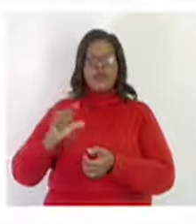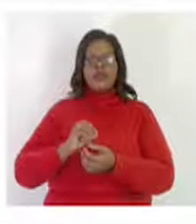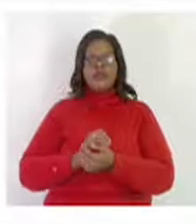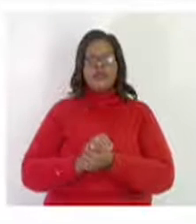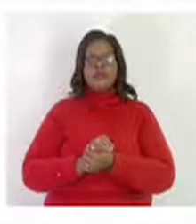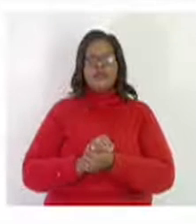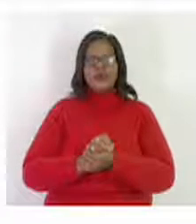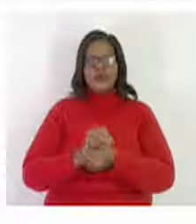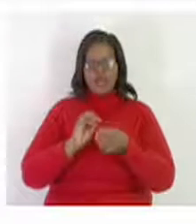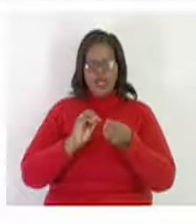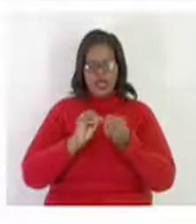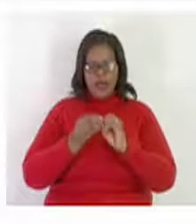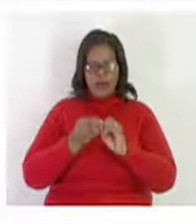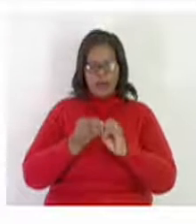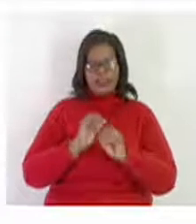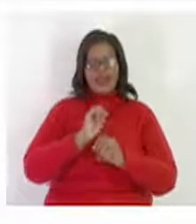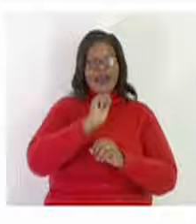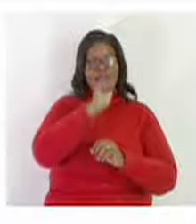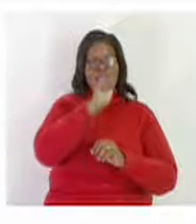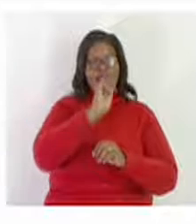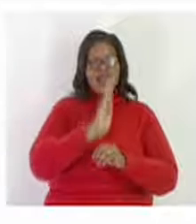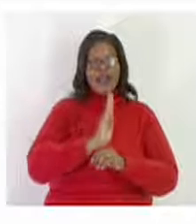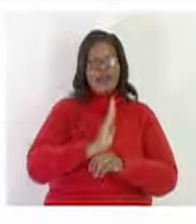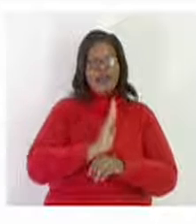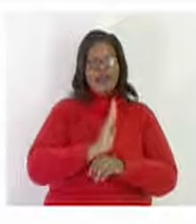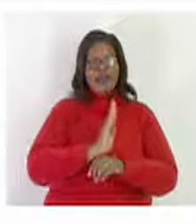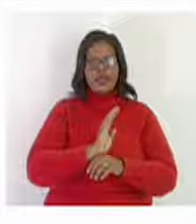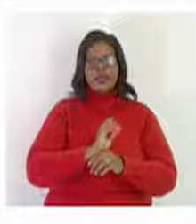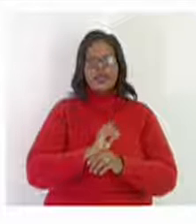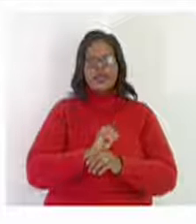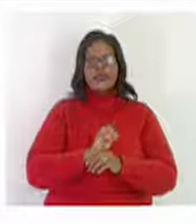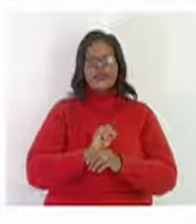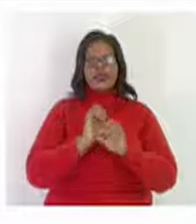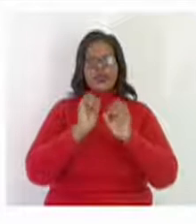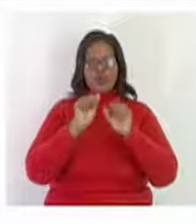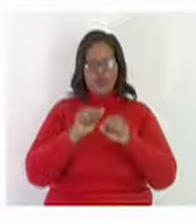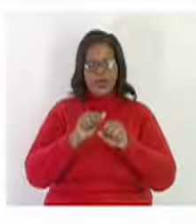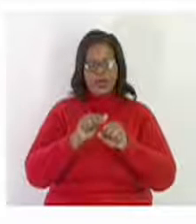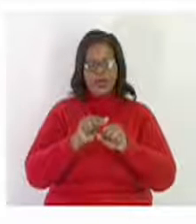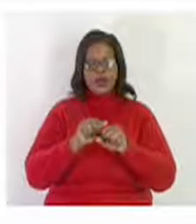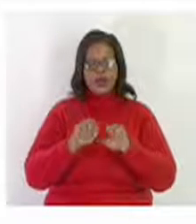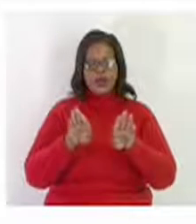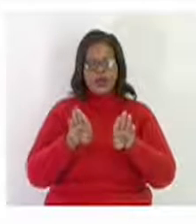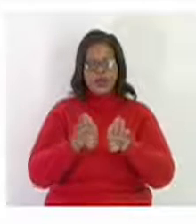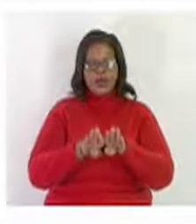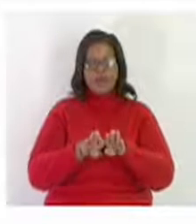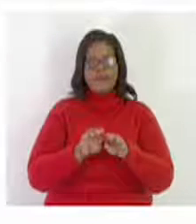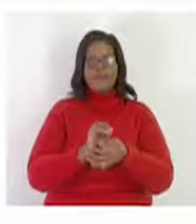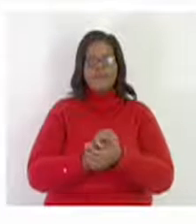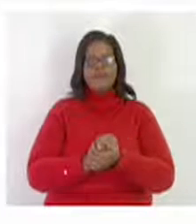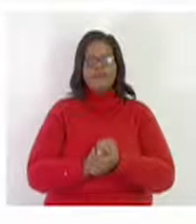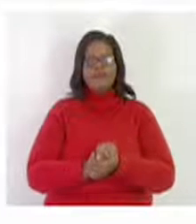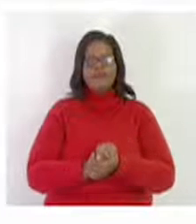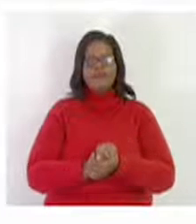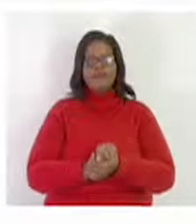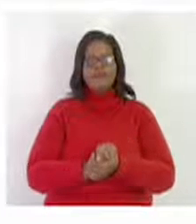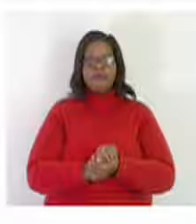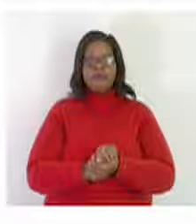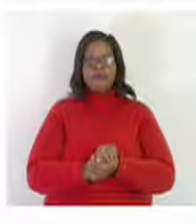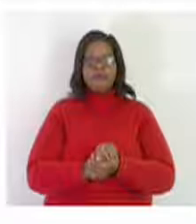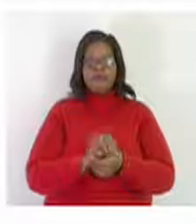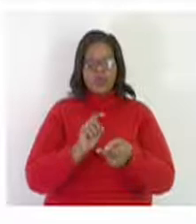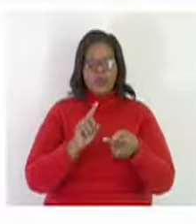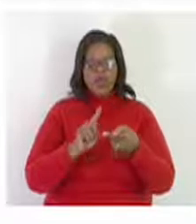there, under A and B, so you have to arrange them. That is arranging.